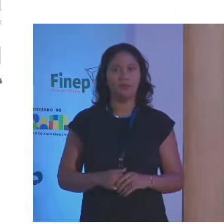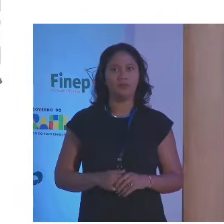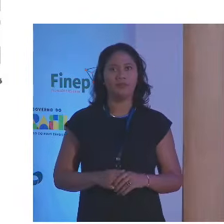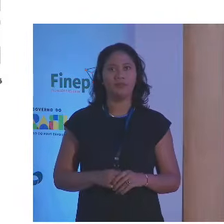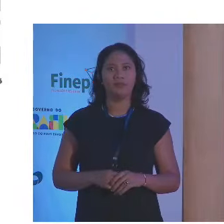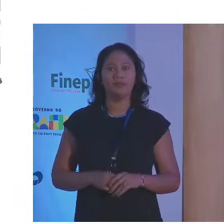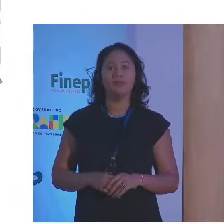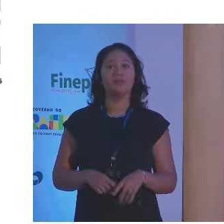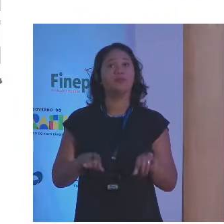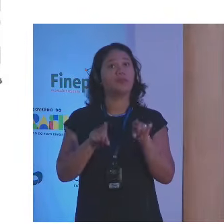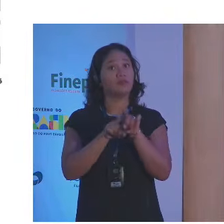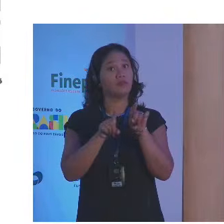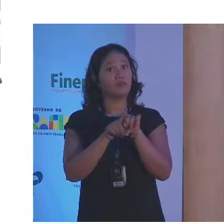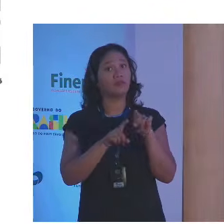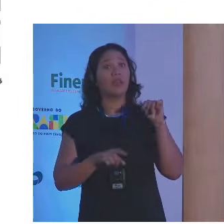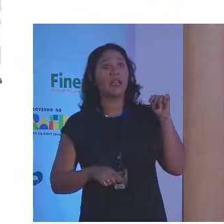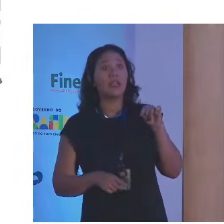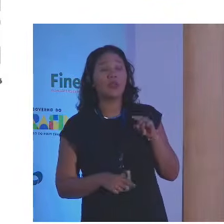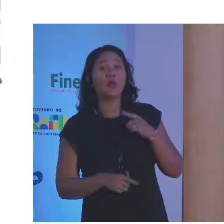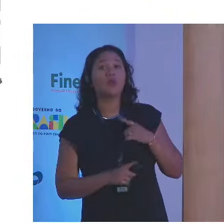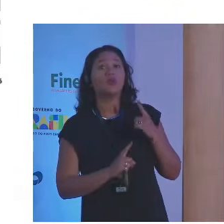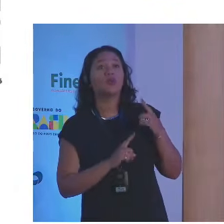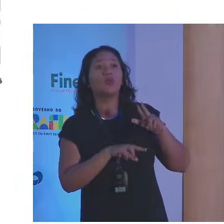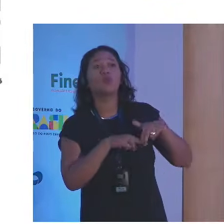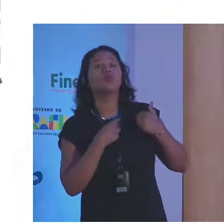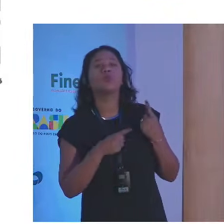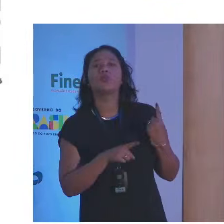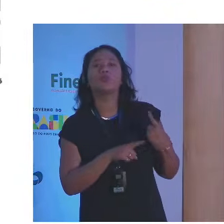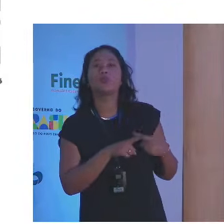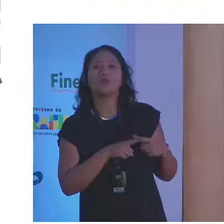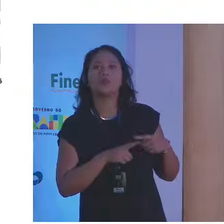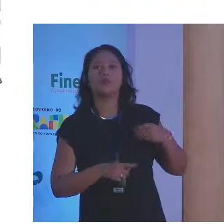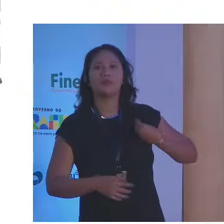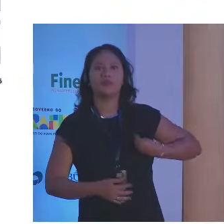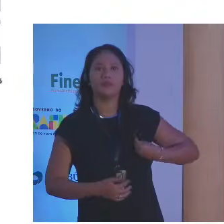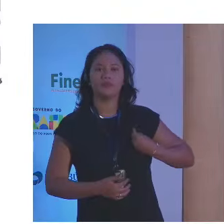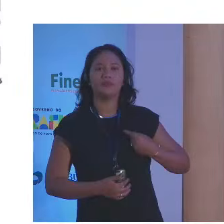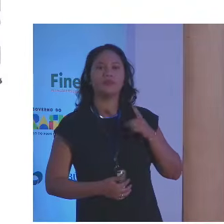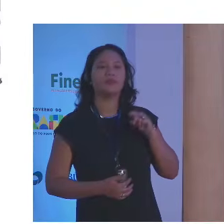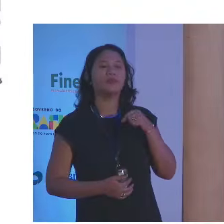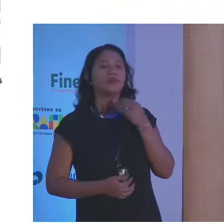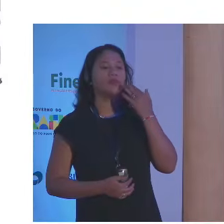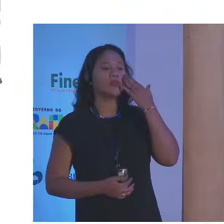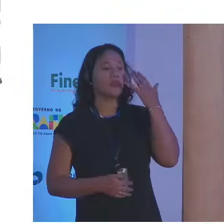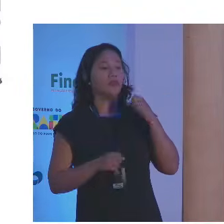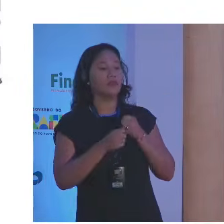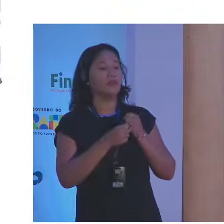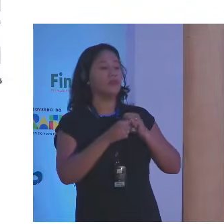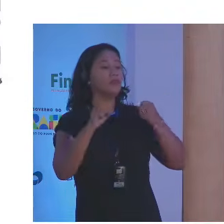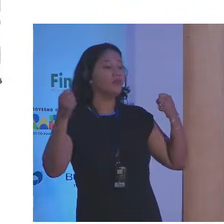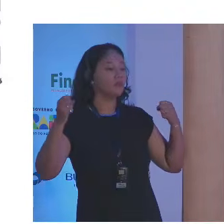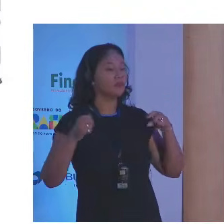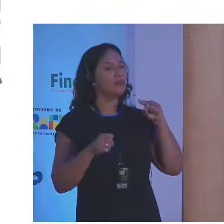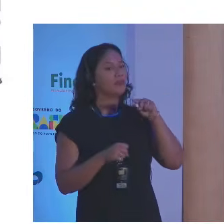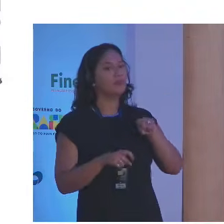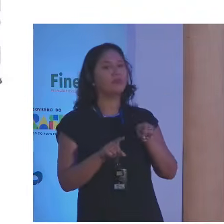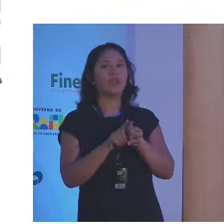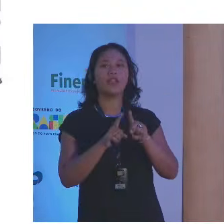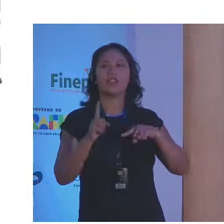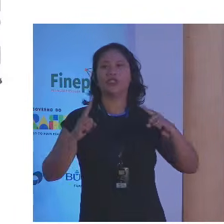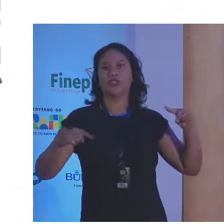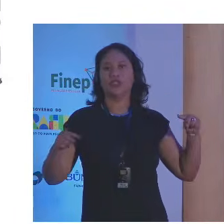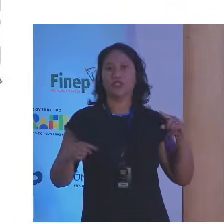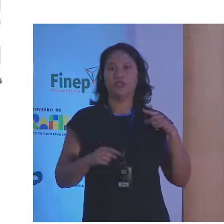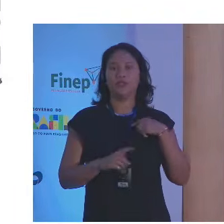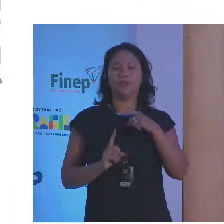And the reason for that they even expanded poleward, and there were different species, of course, at those